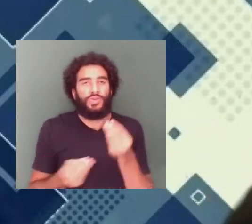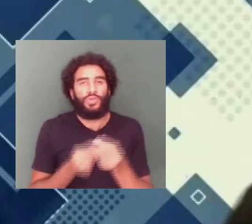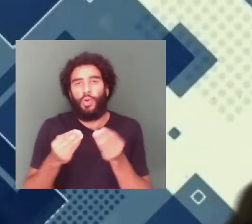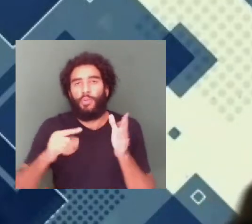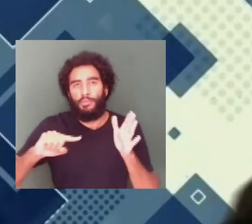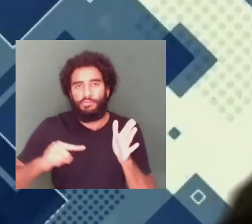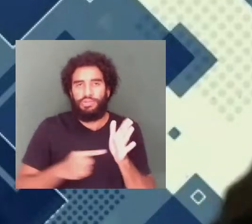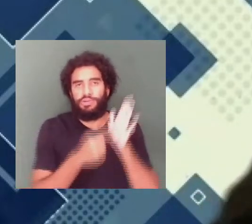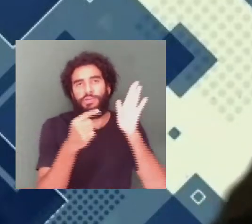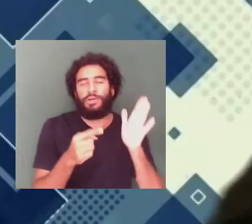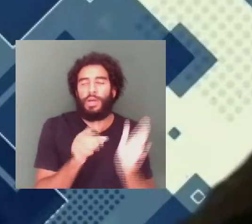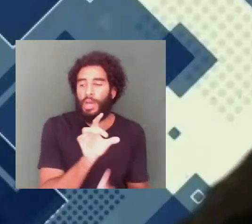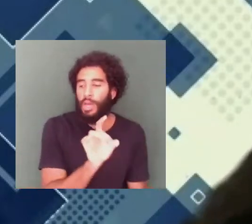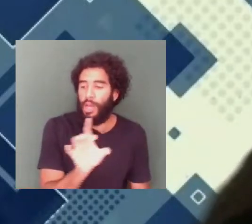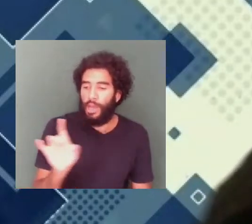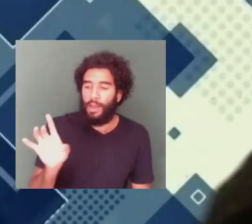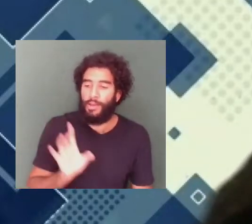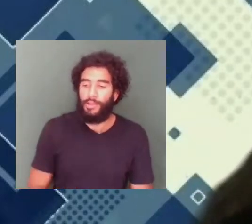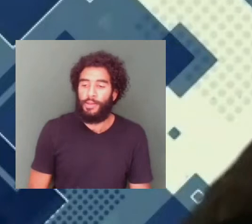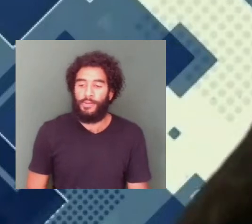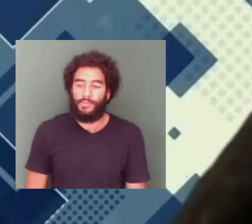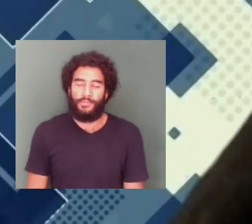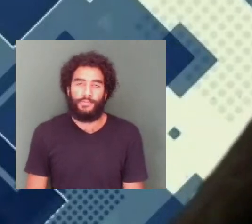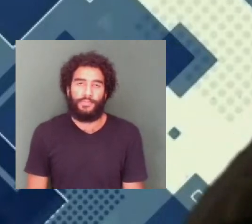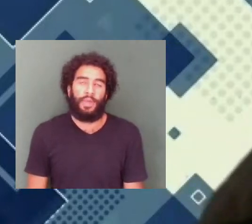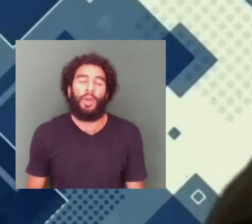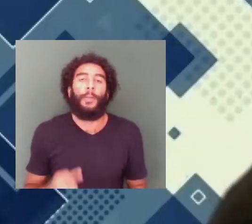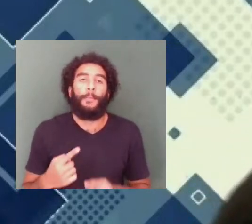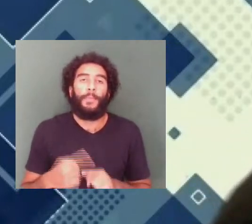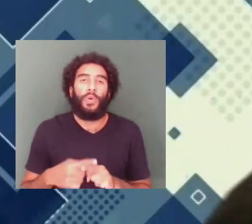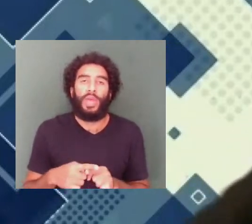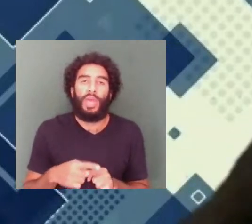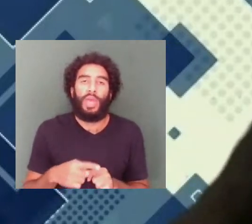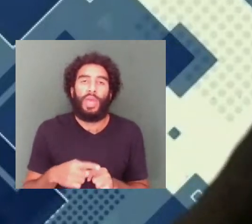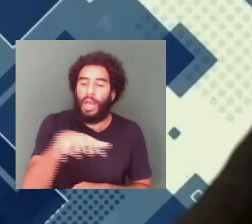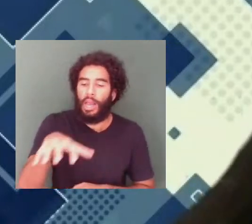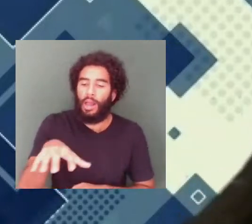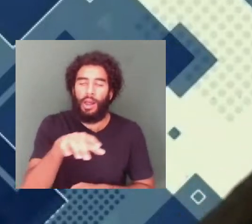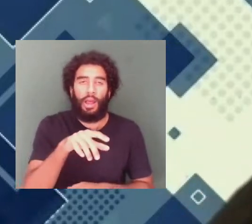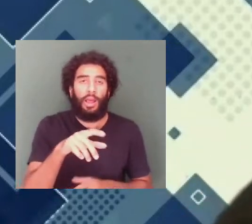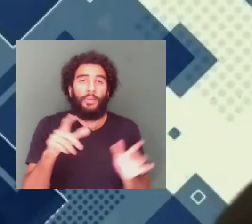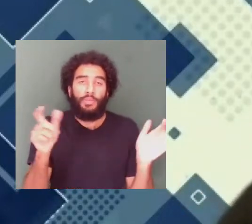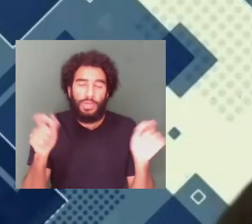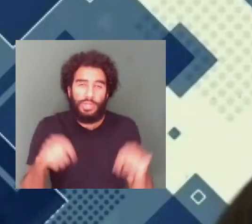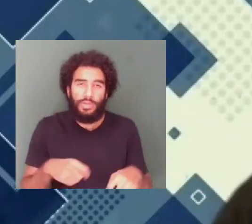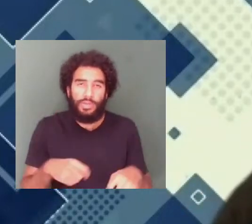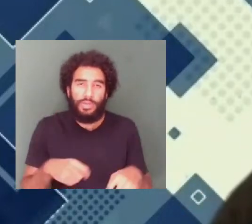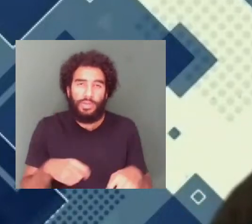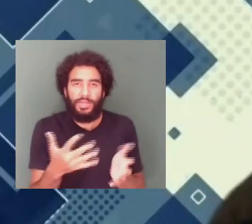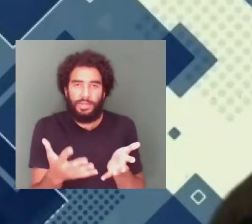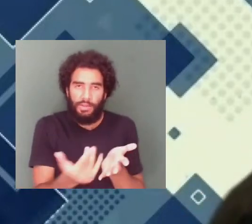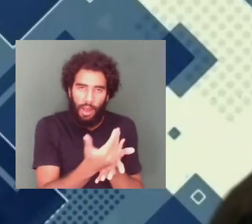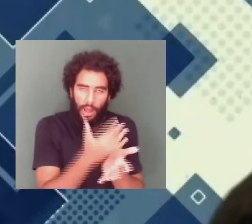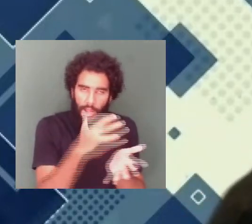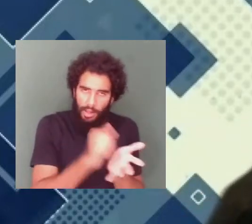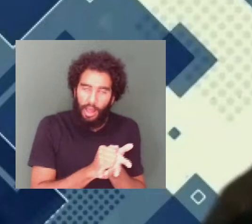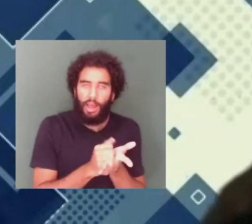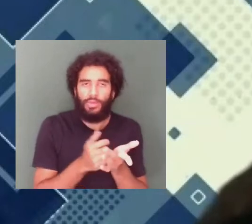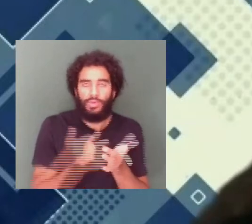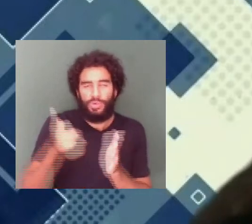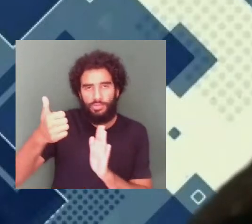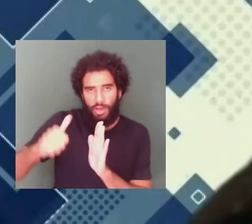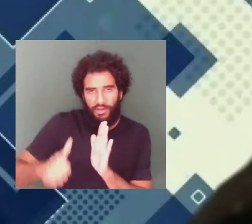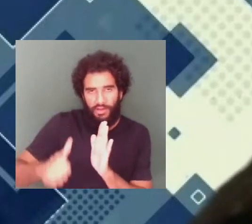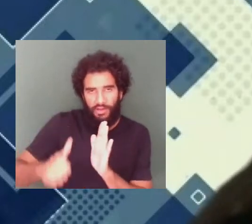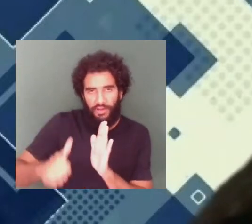the forms of providing sanctions depending on the actor that is related, because there is a specific